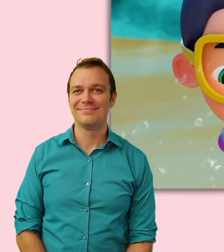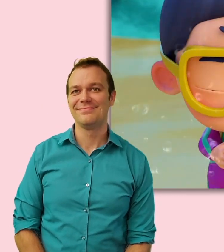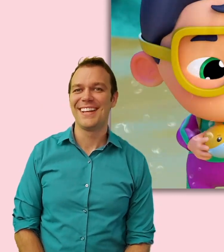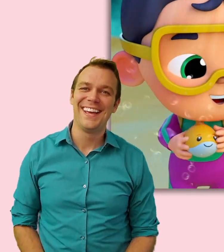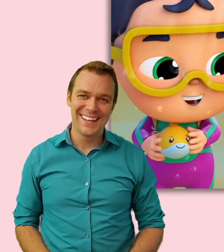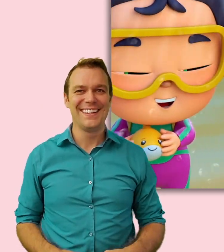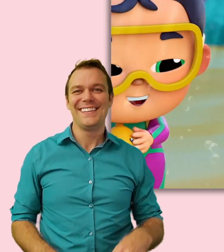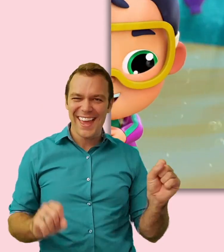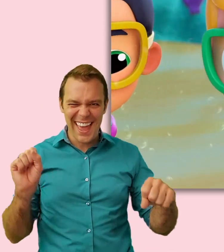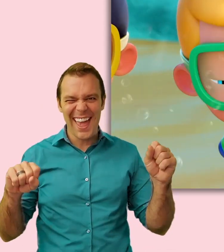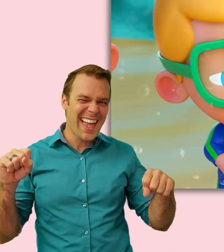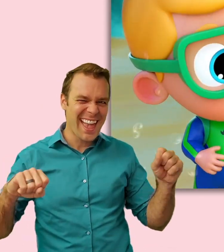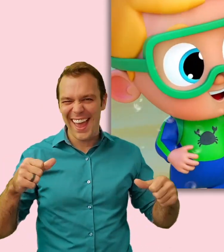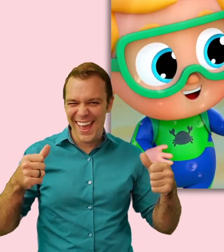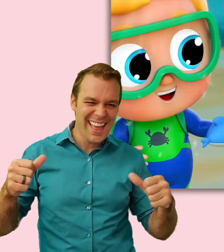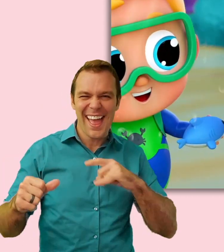Yeah.